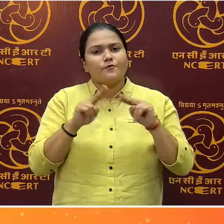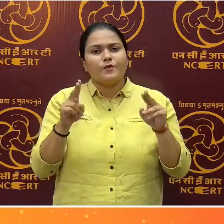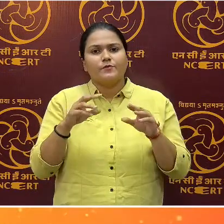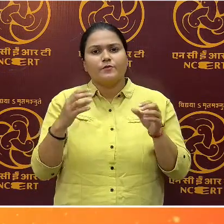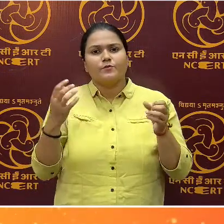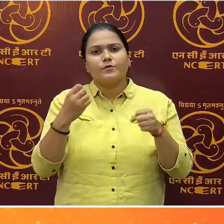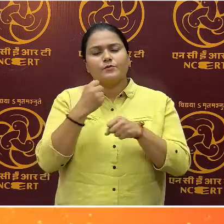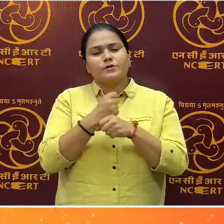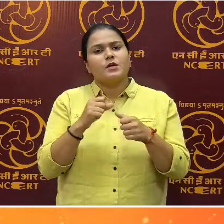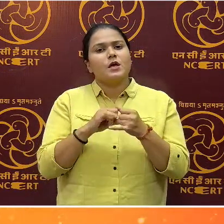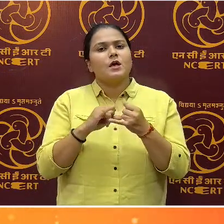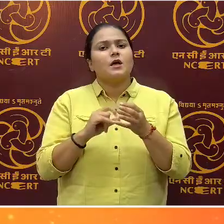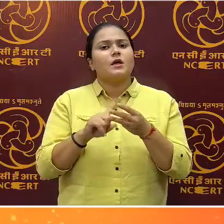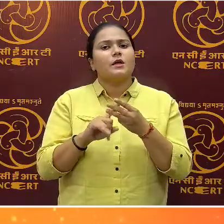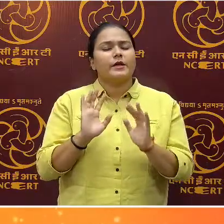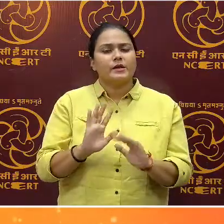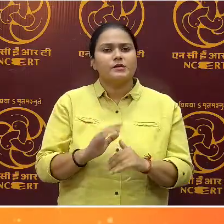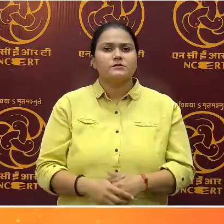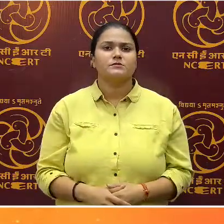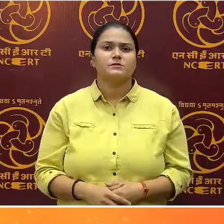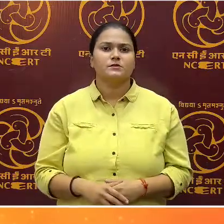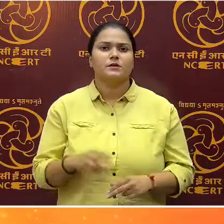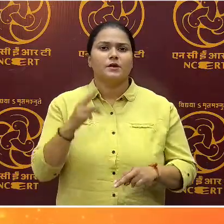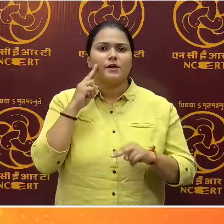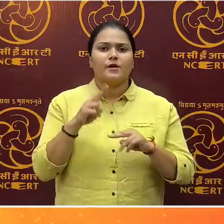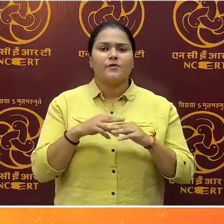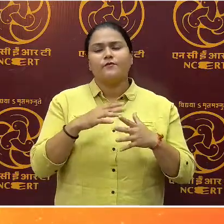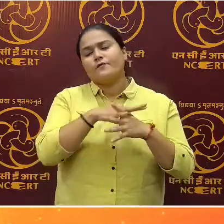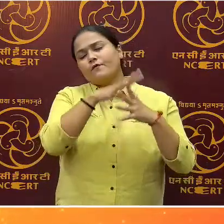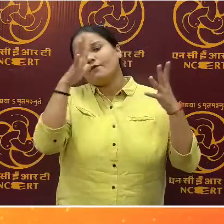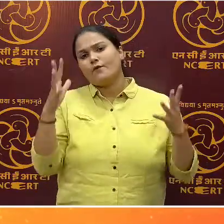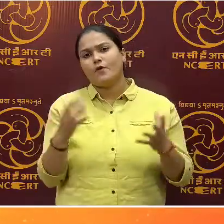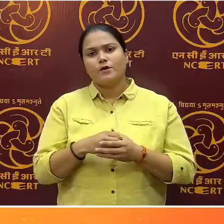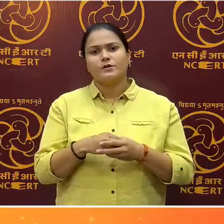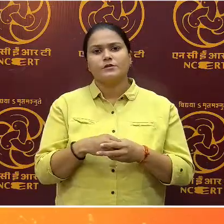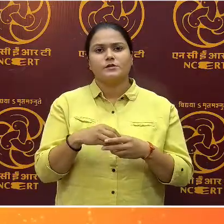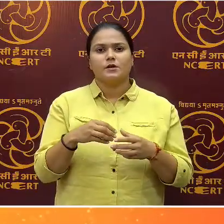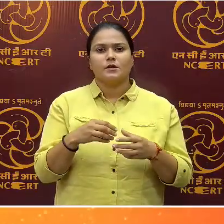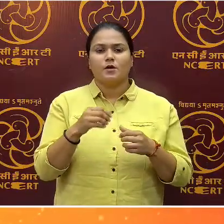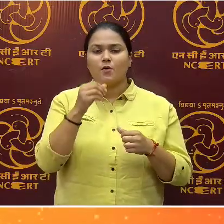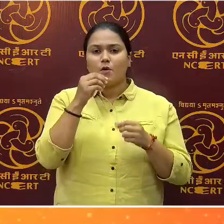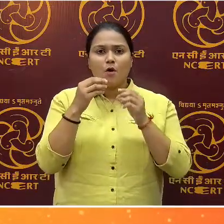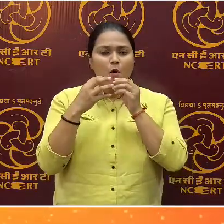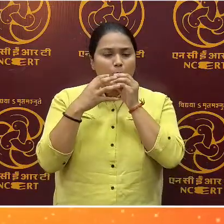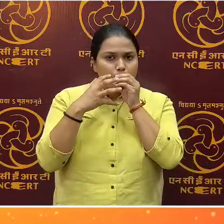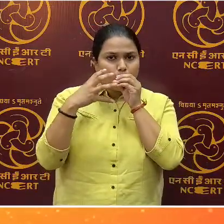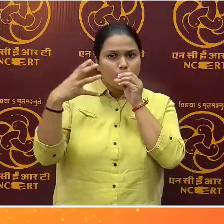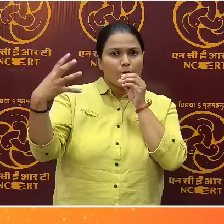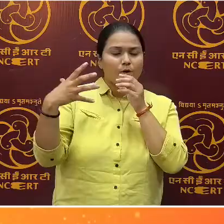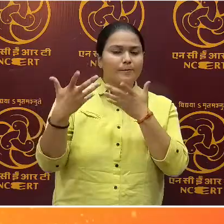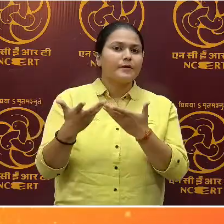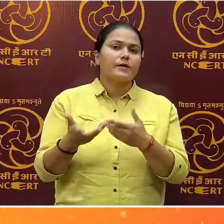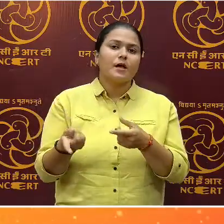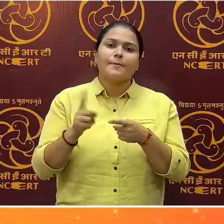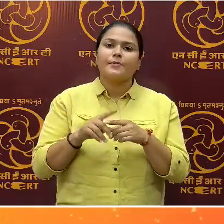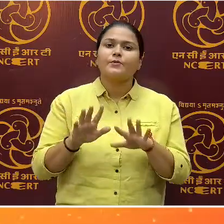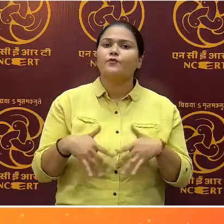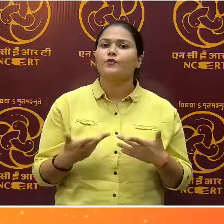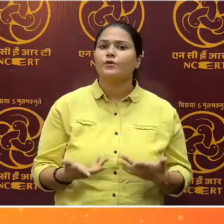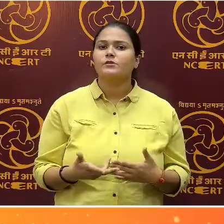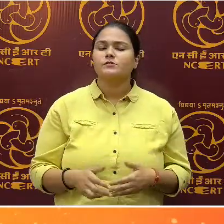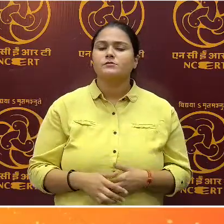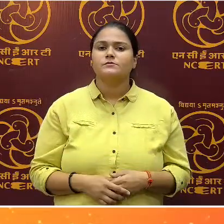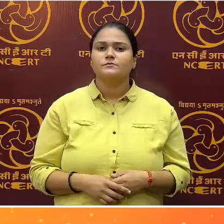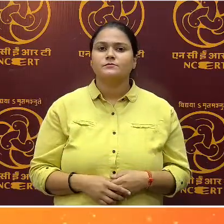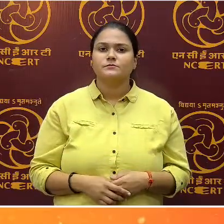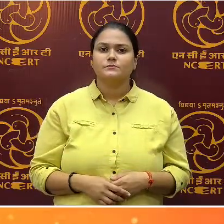gas. Yes. Right. If I take up all the gas and fill it in a balloon, now what exactly will happen? The volume